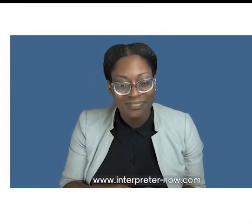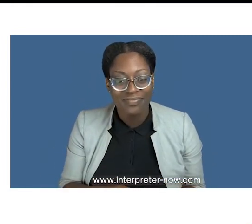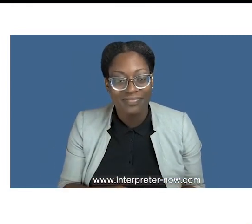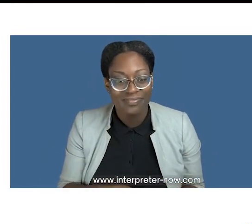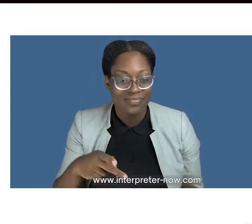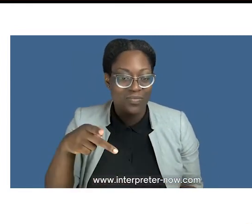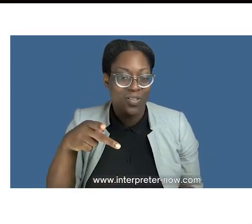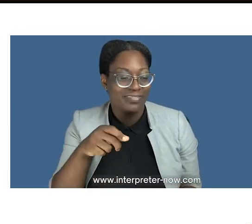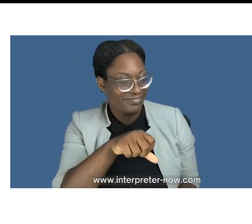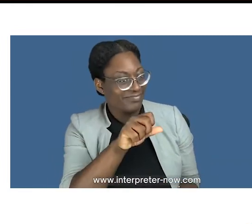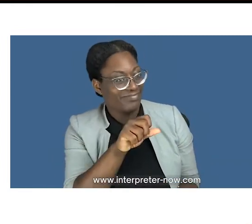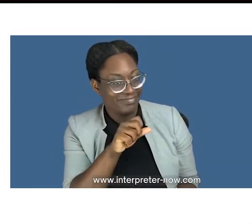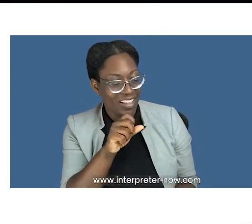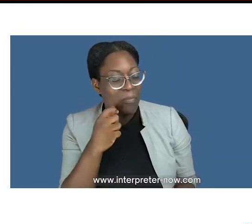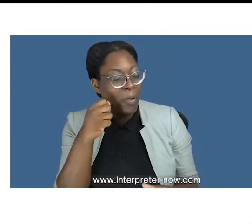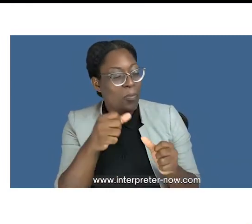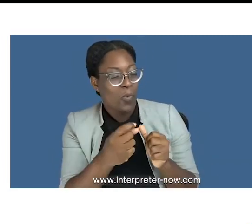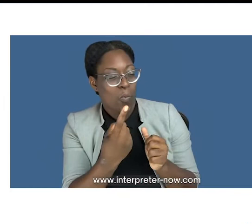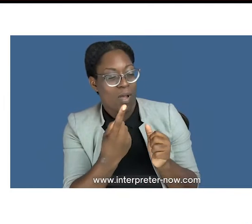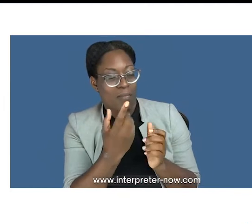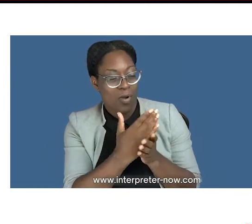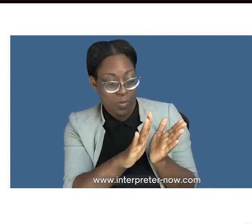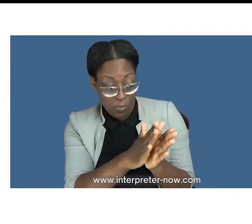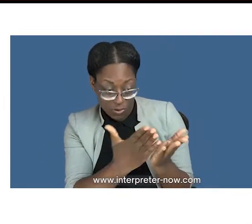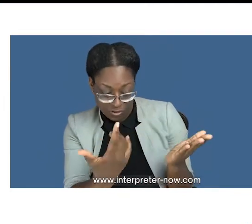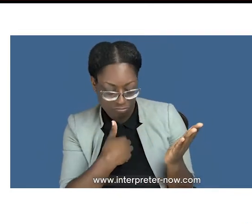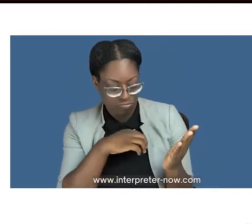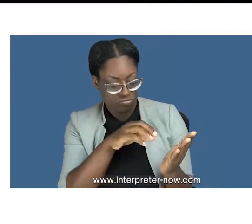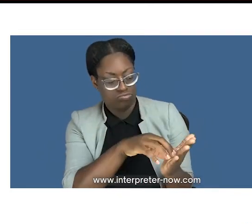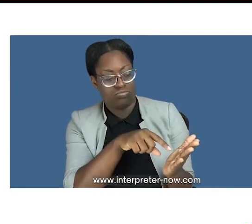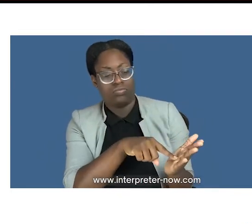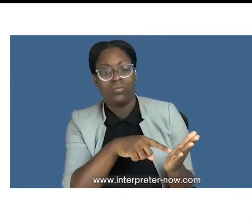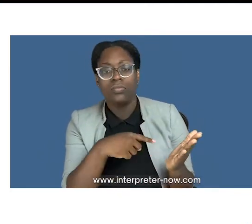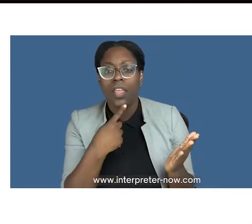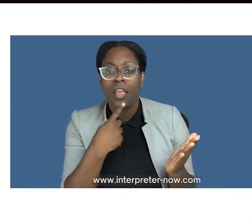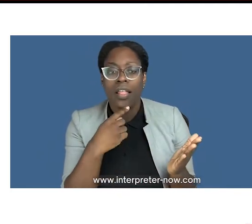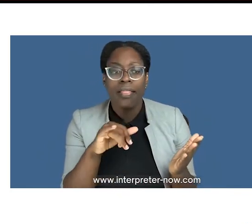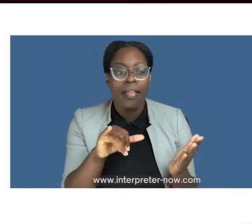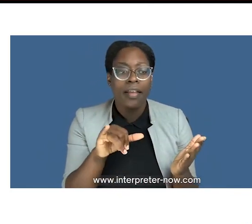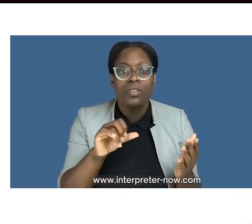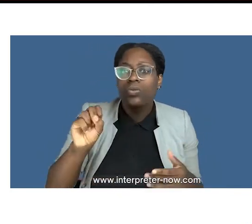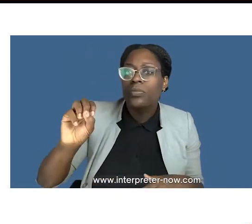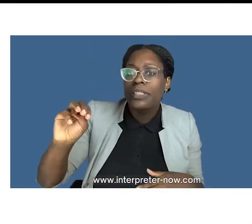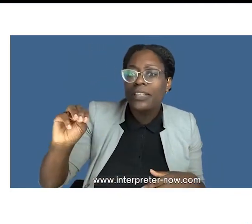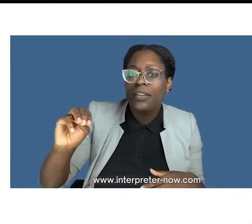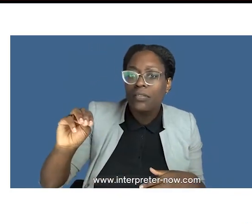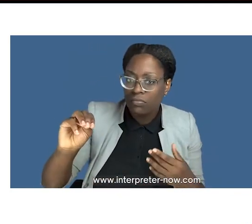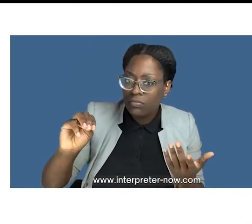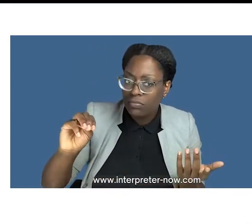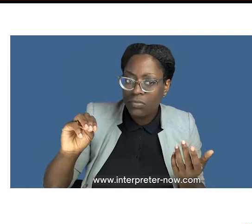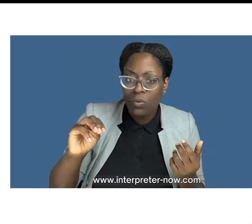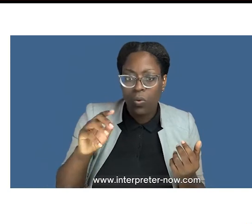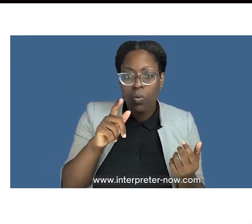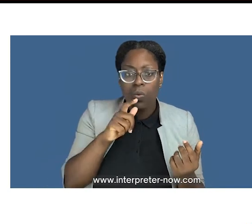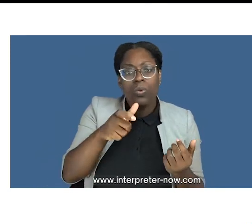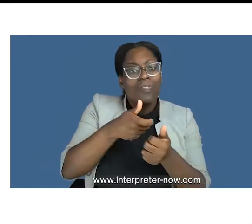And I think to add something that you said, it's not even my words, but it's in your book. I remember one part was like how about like our own